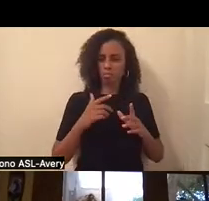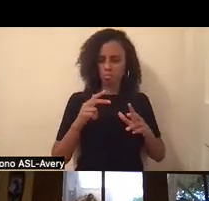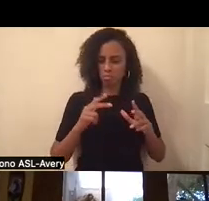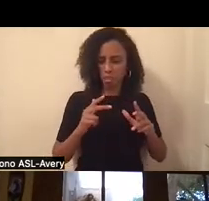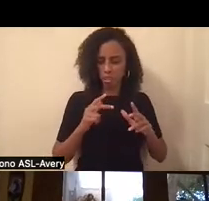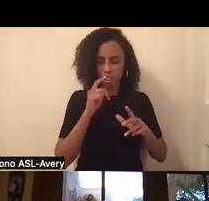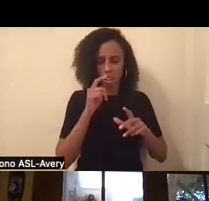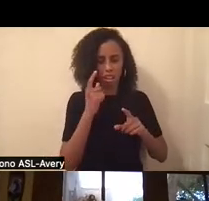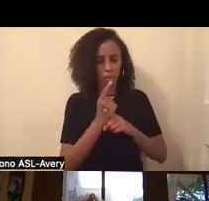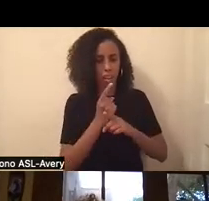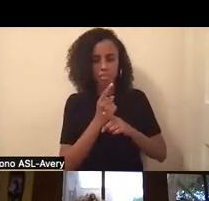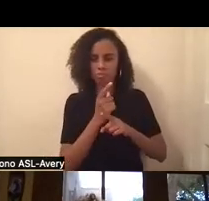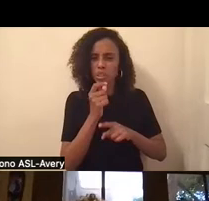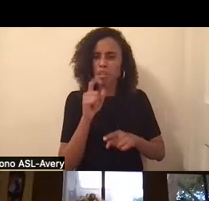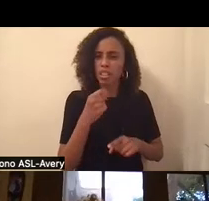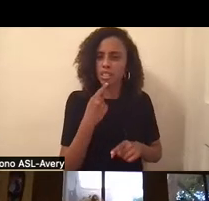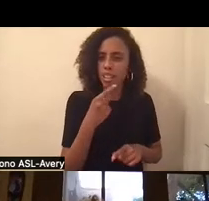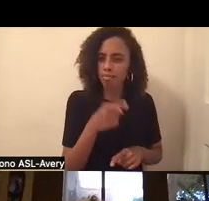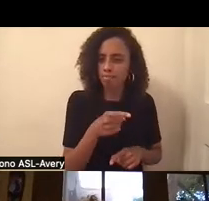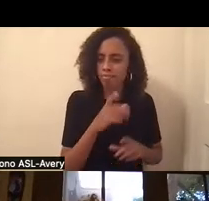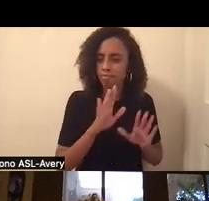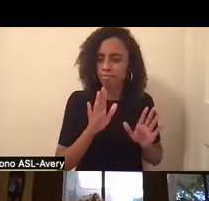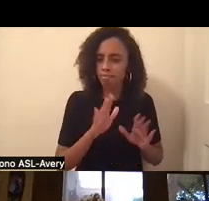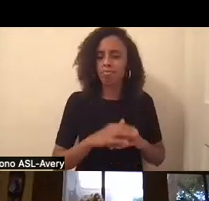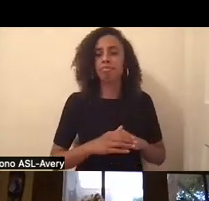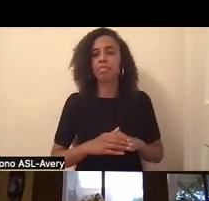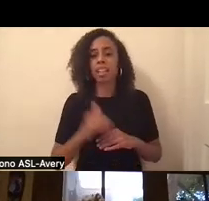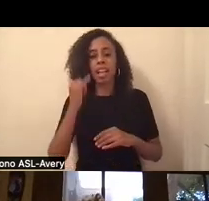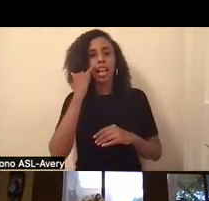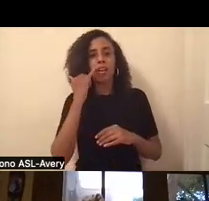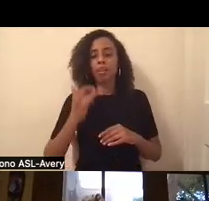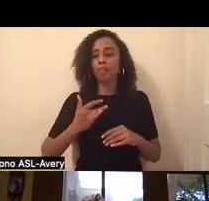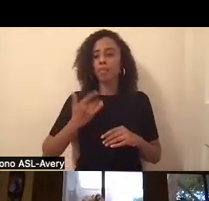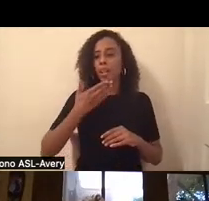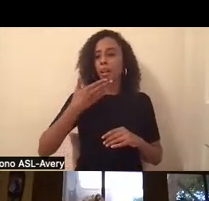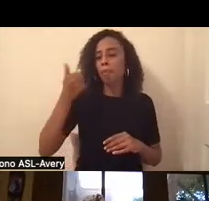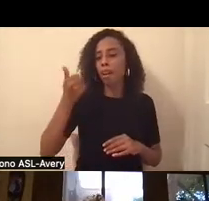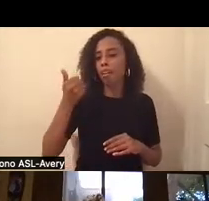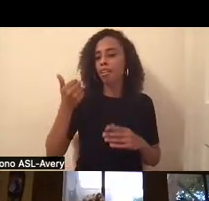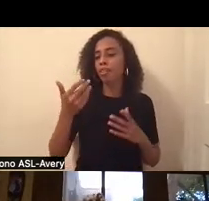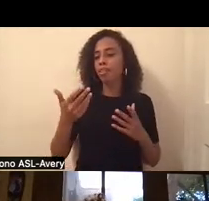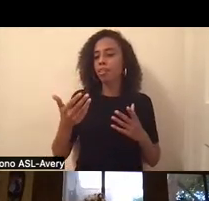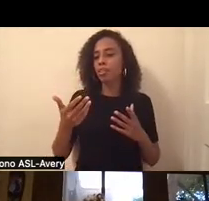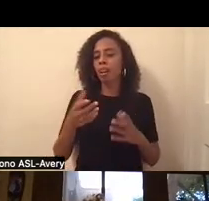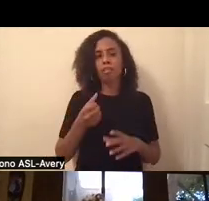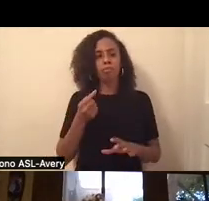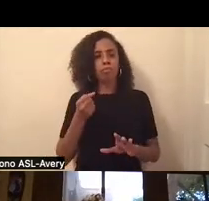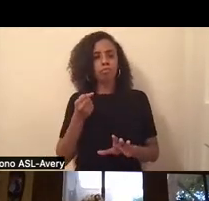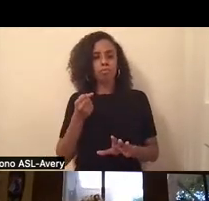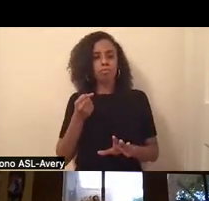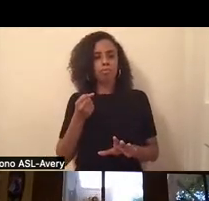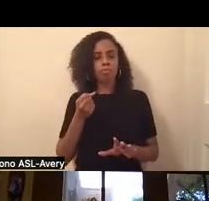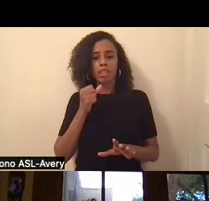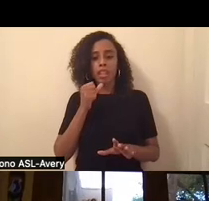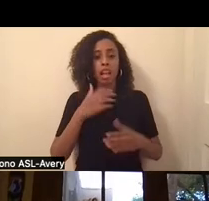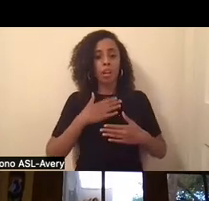don't have to say them, right? If it feels better to pause than to breathe, then